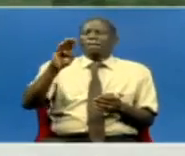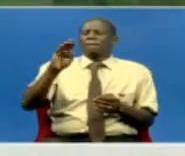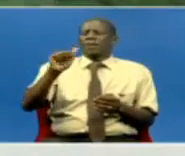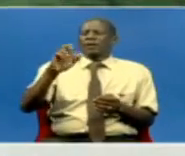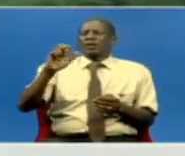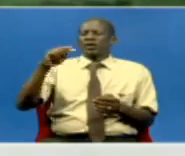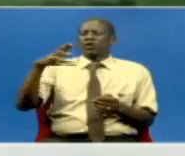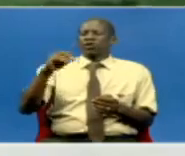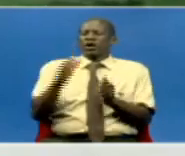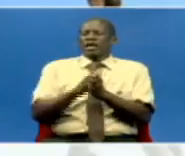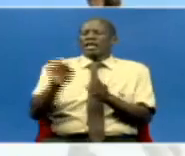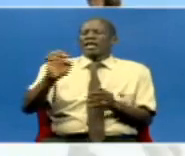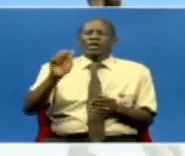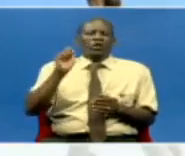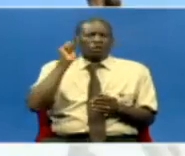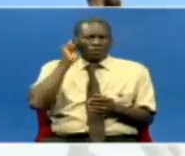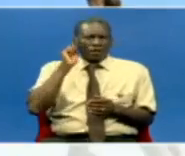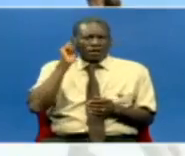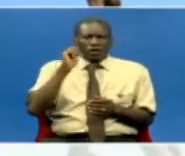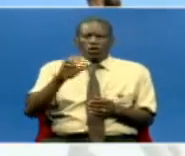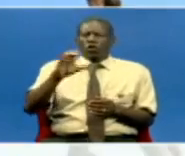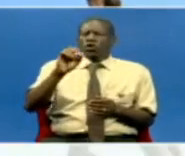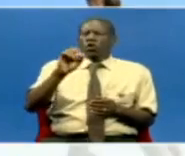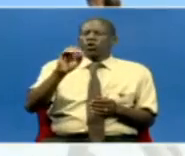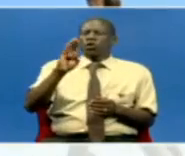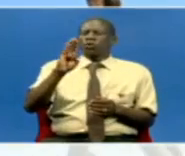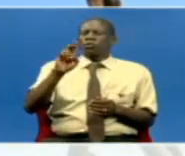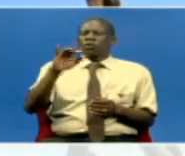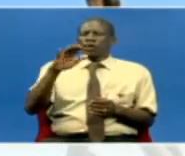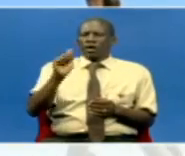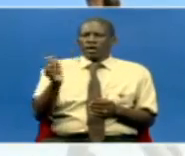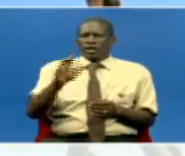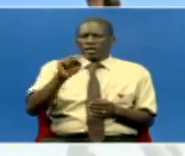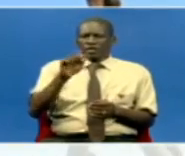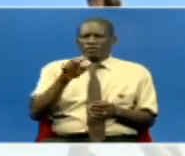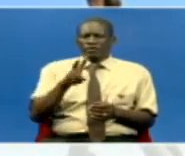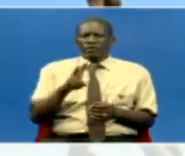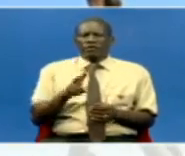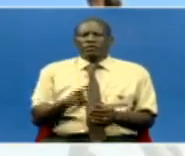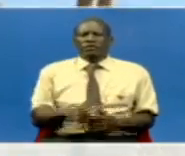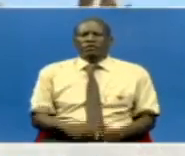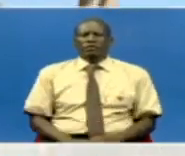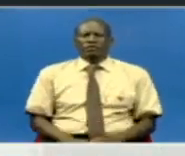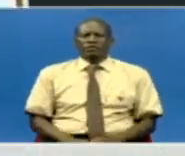and Elgeyo Marakwet. Brian Obuya, NTV.